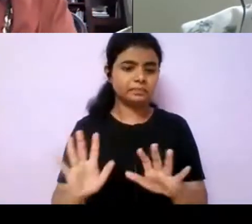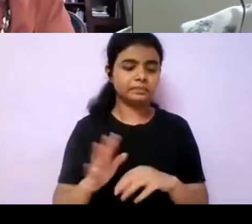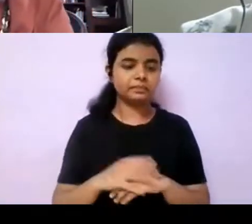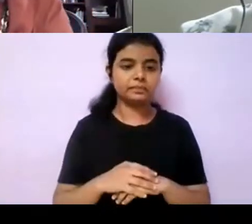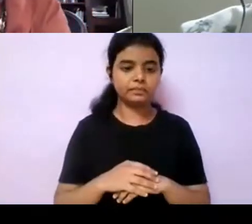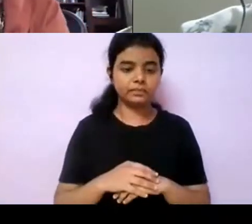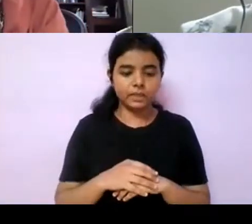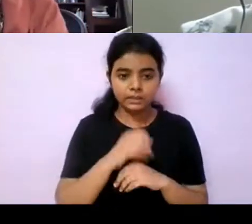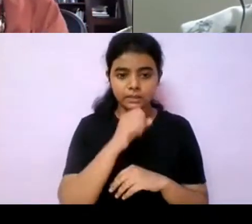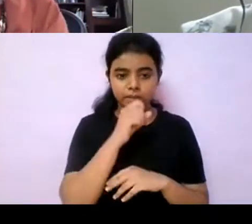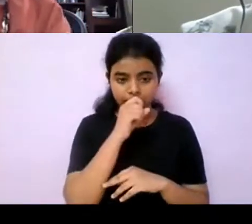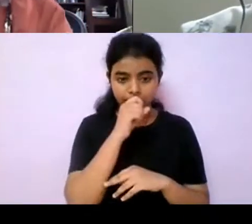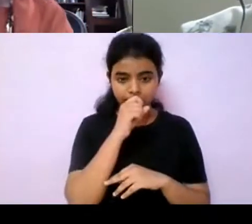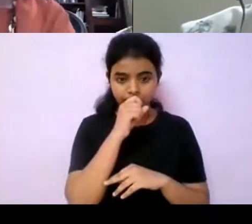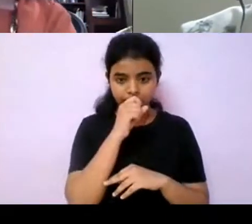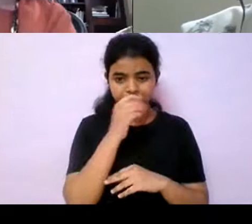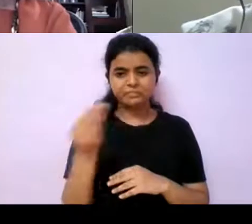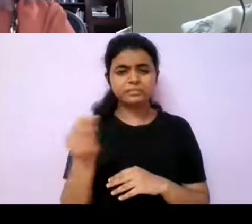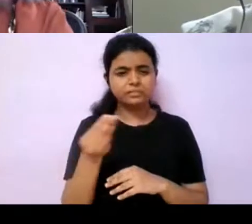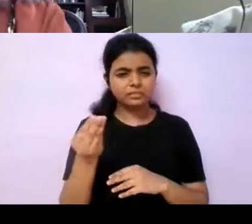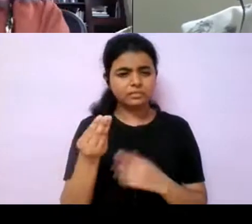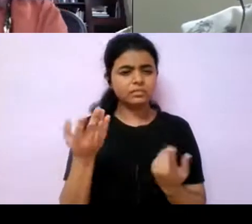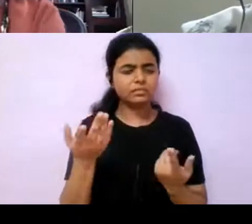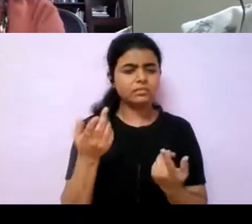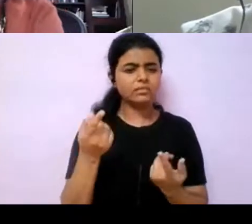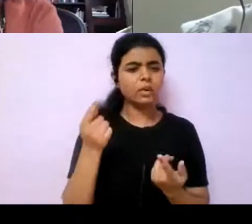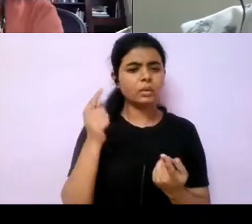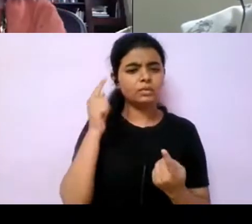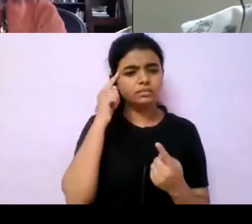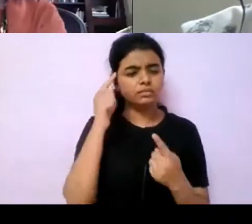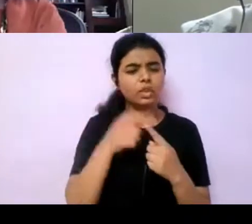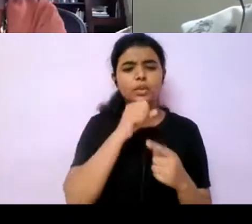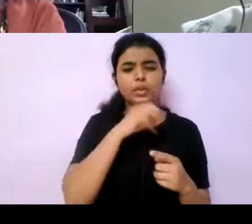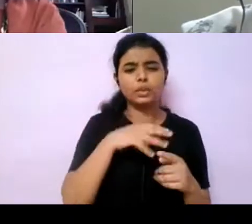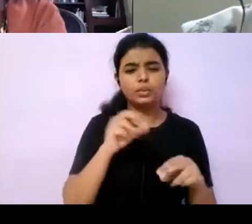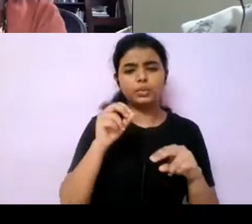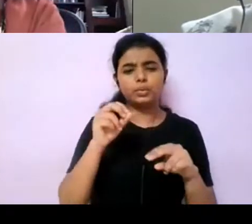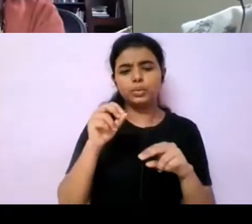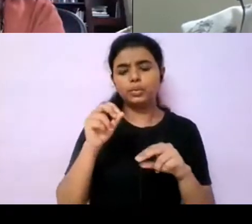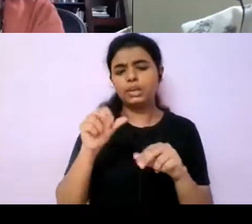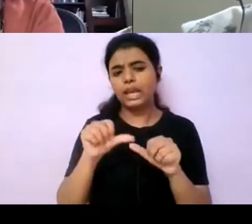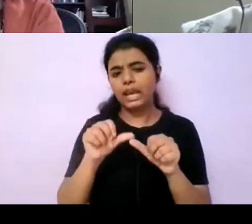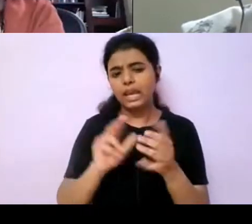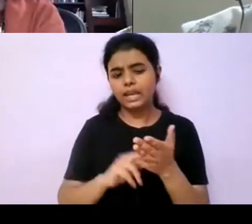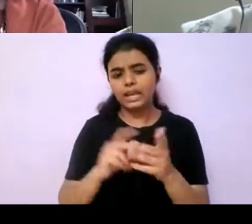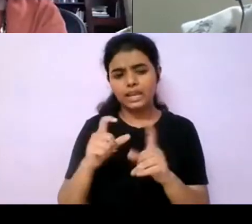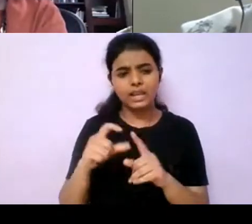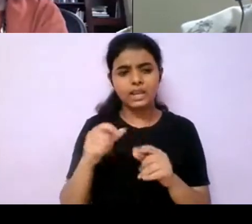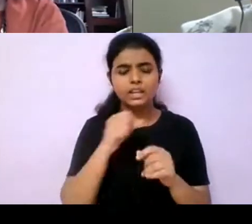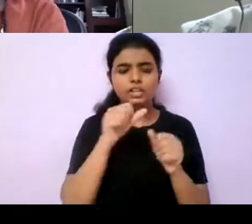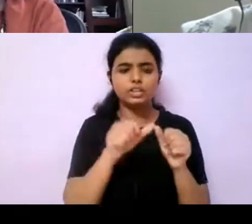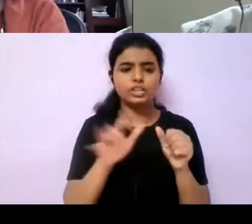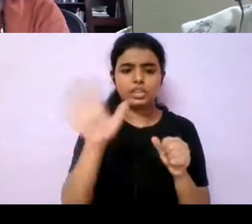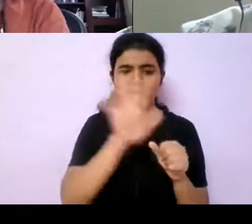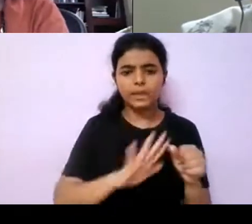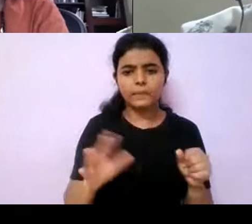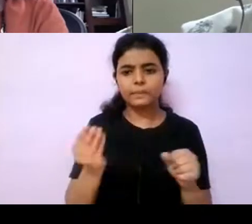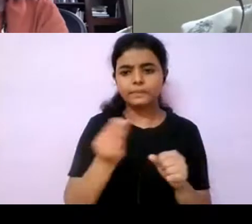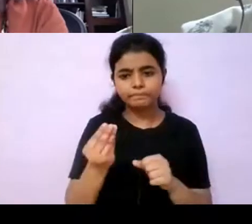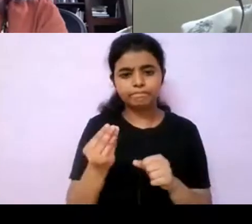I know what the objections are to euthanasia by the disability community, and I certainly